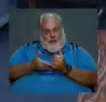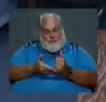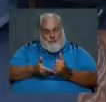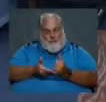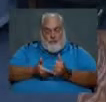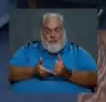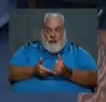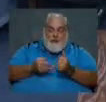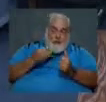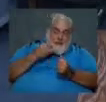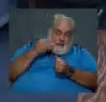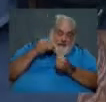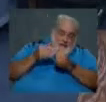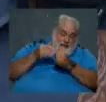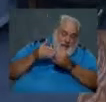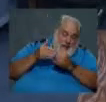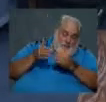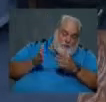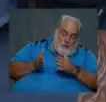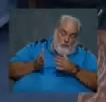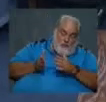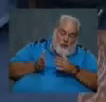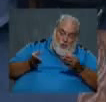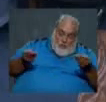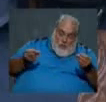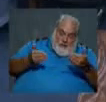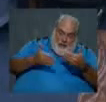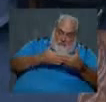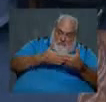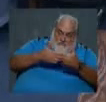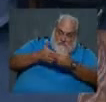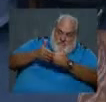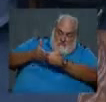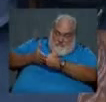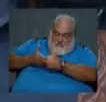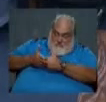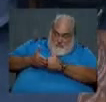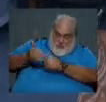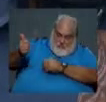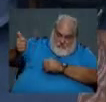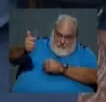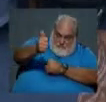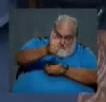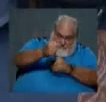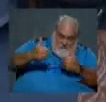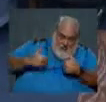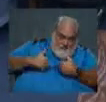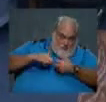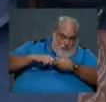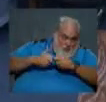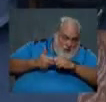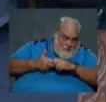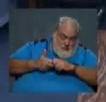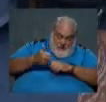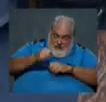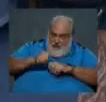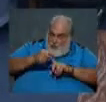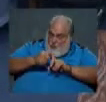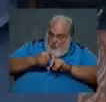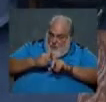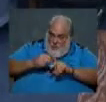my neighbors who have property around here, if there's issues there, whether we have a transition house, whether it's a rental